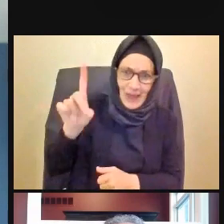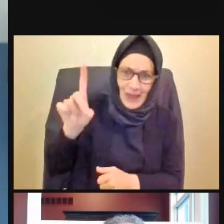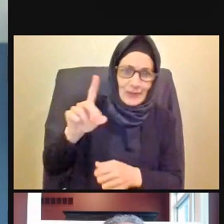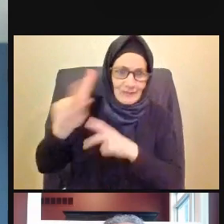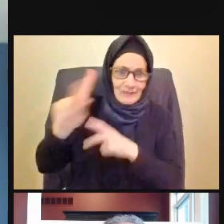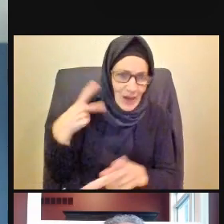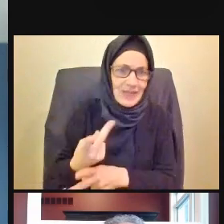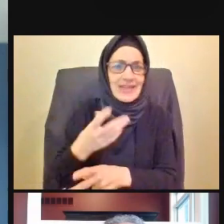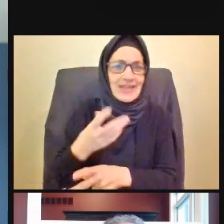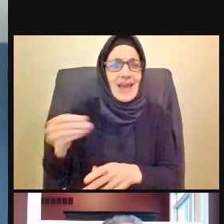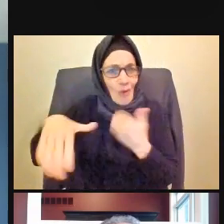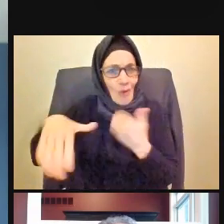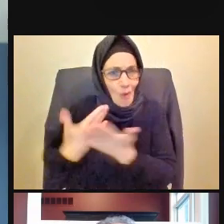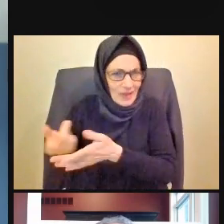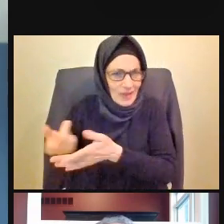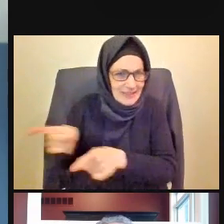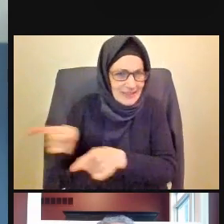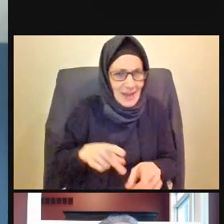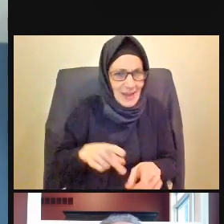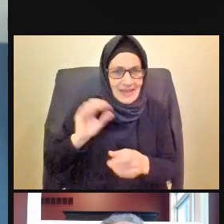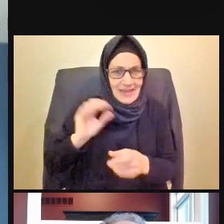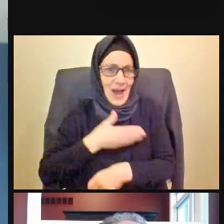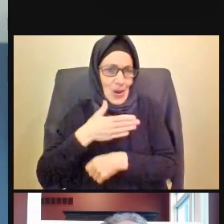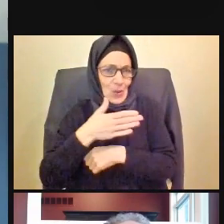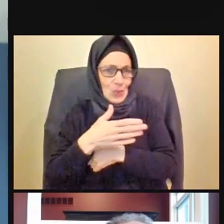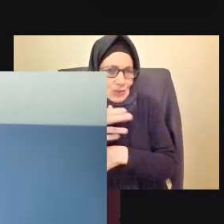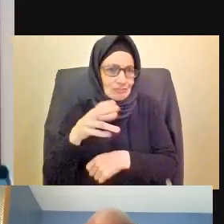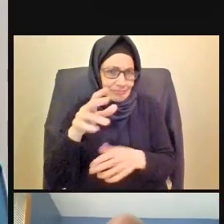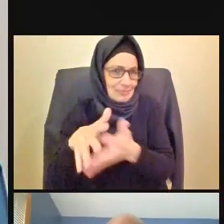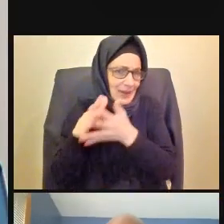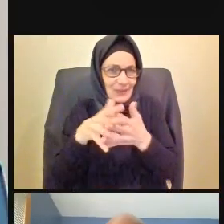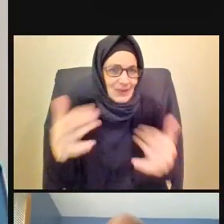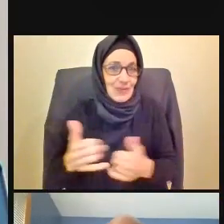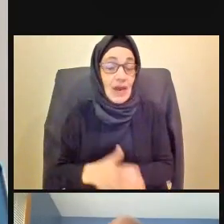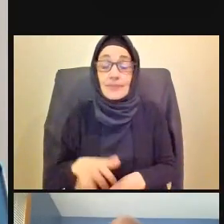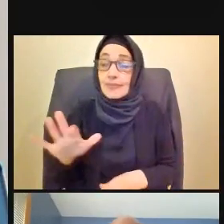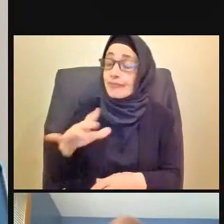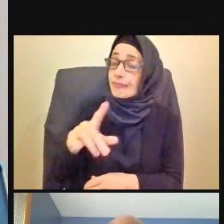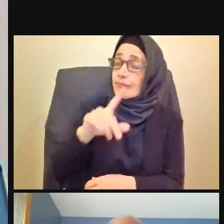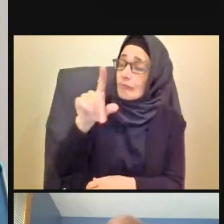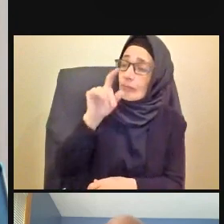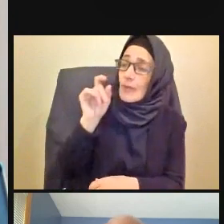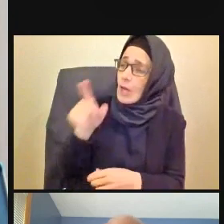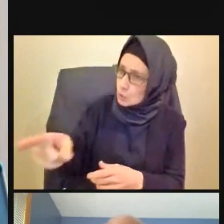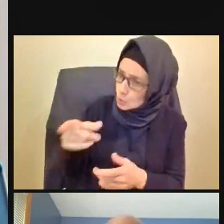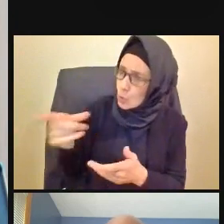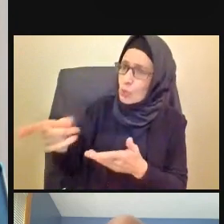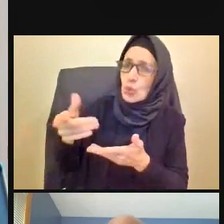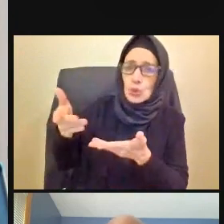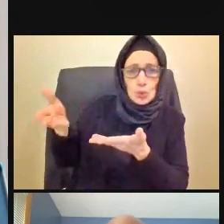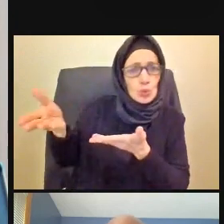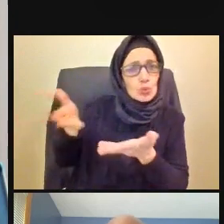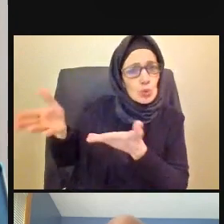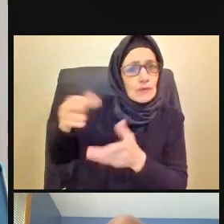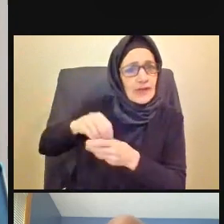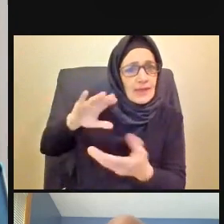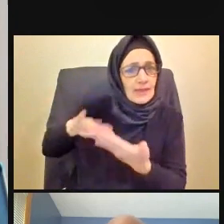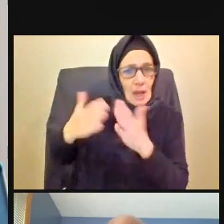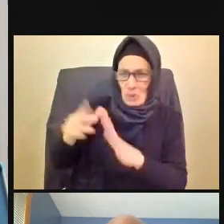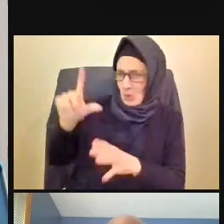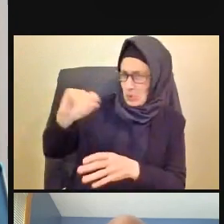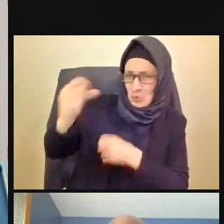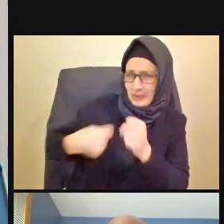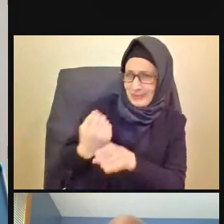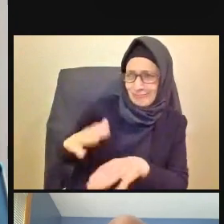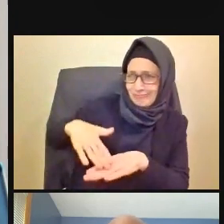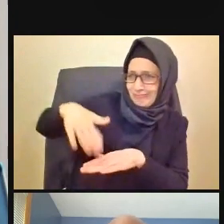right now. Imam Makram, let me start with this first question. You've been serving in the community for over 20 years now, and